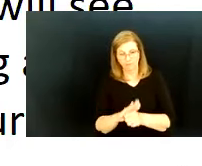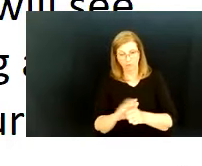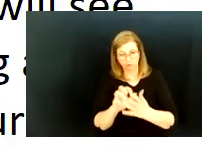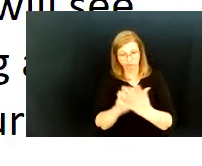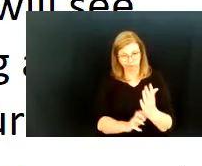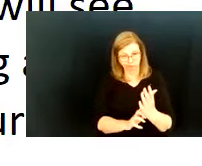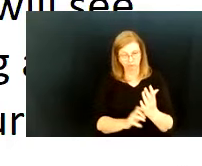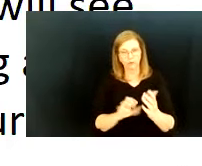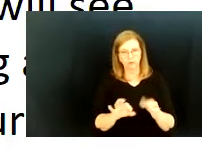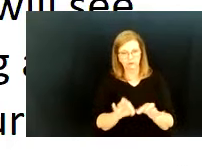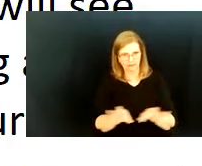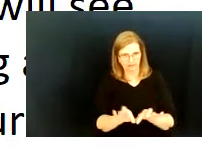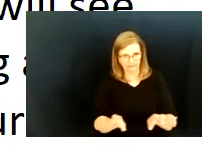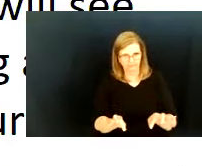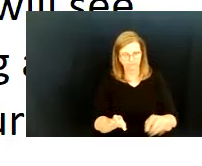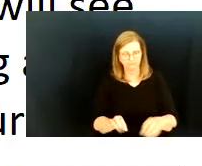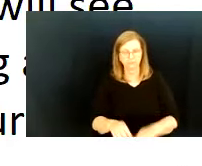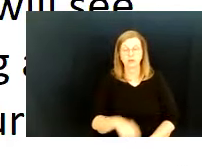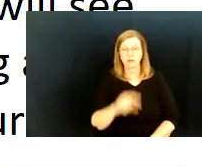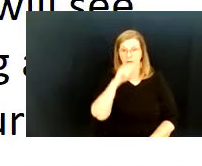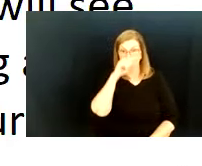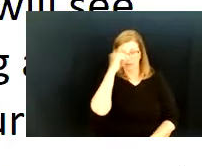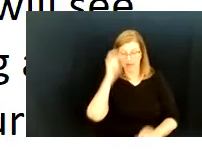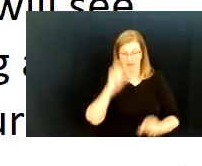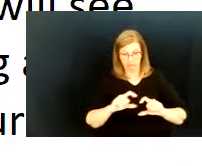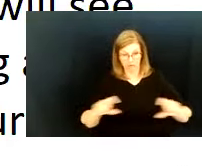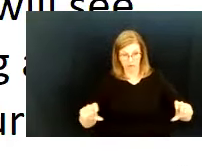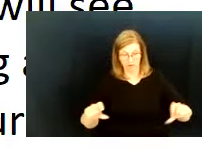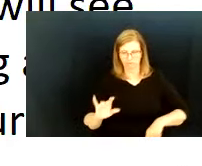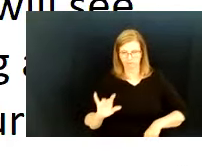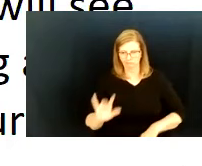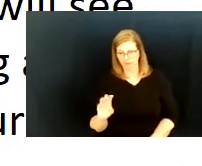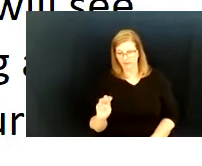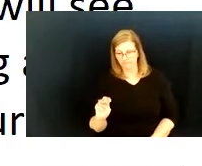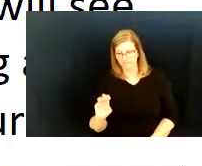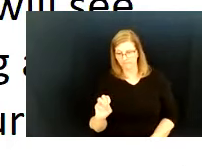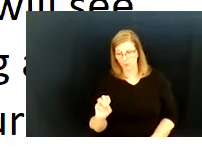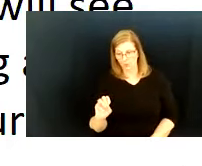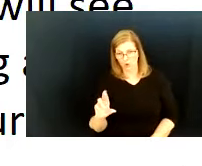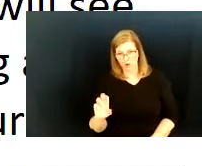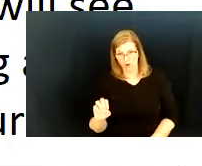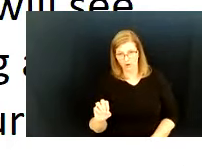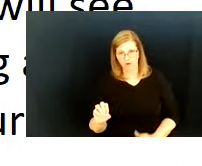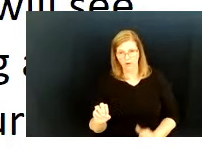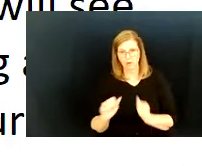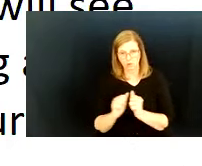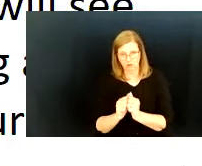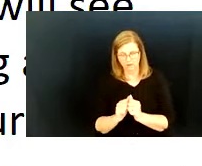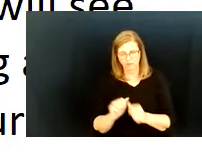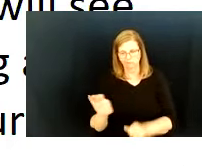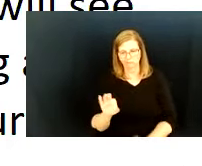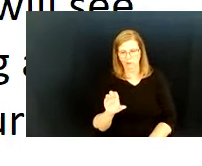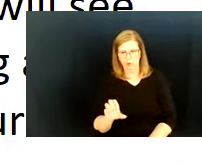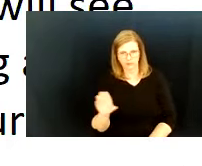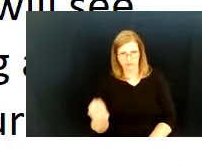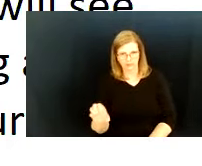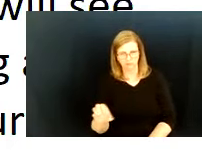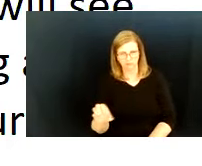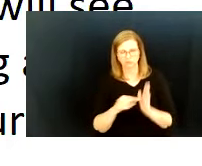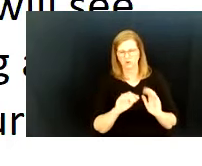2, on the black bar, click on More with and choose closed captioning as you see there.